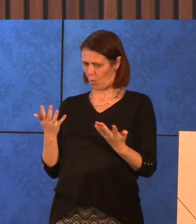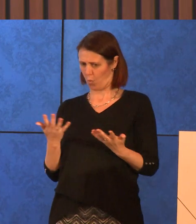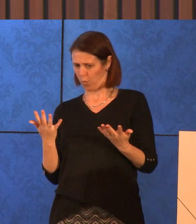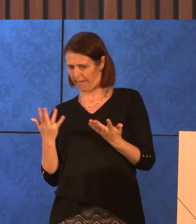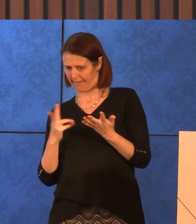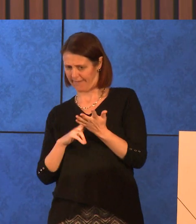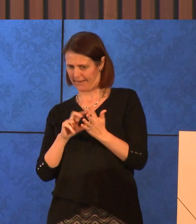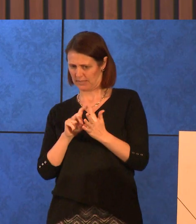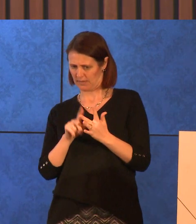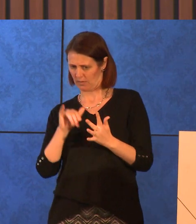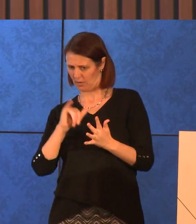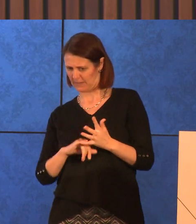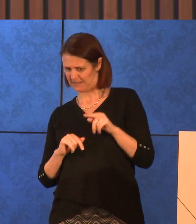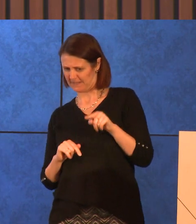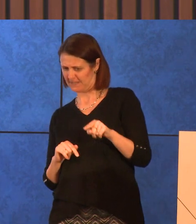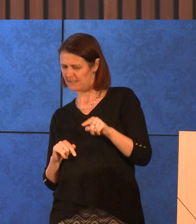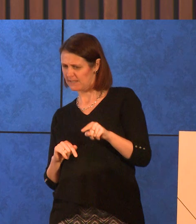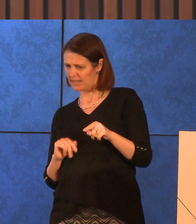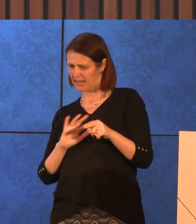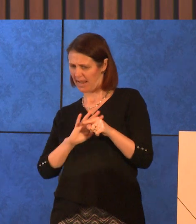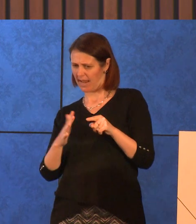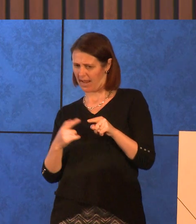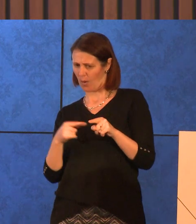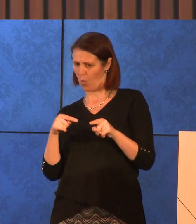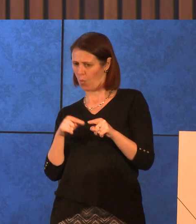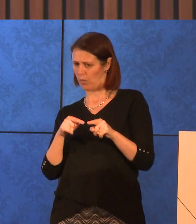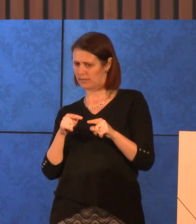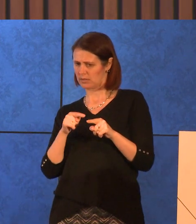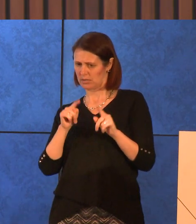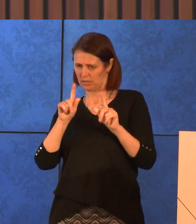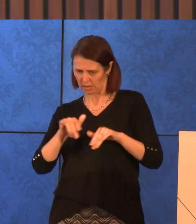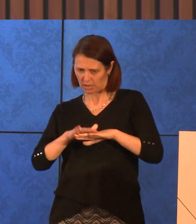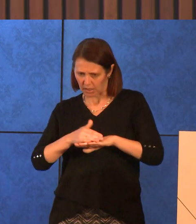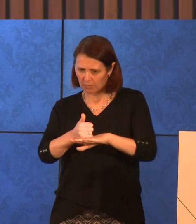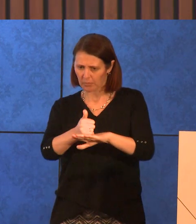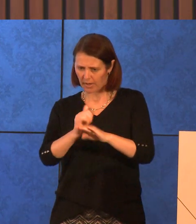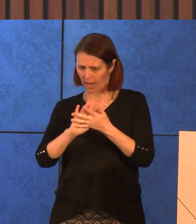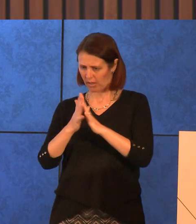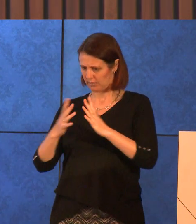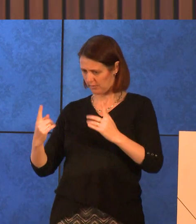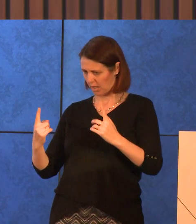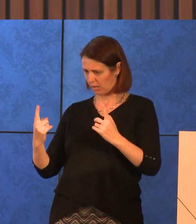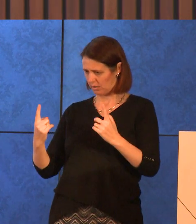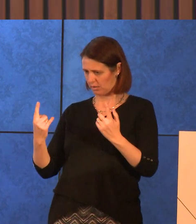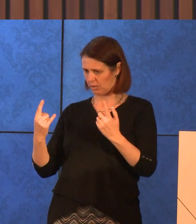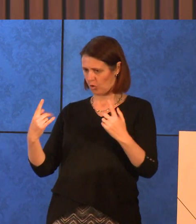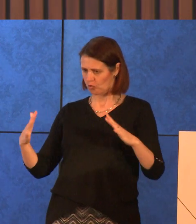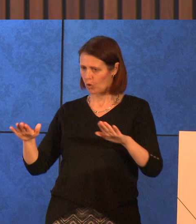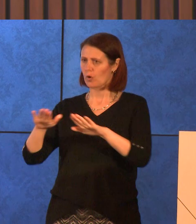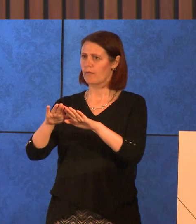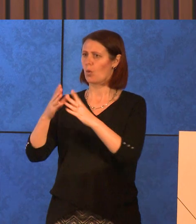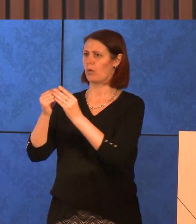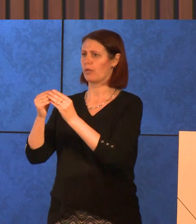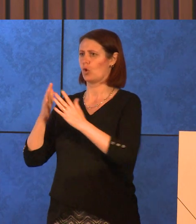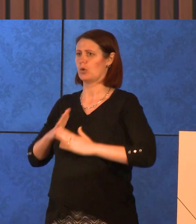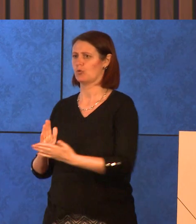the NDIS and the way it's implemented actually intersect with human rights? Because